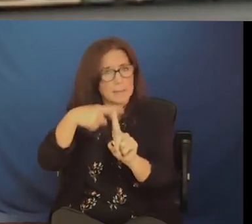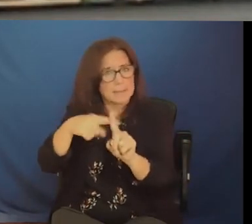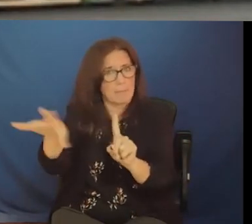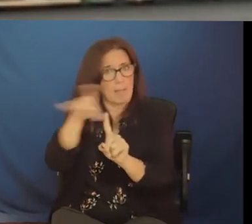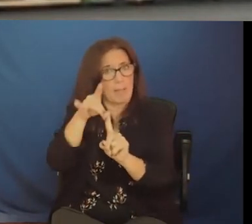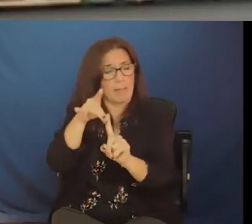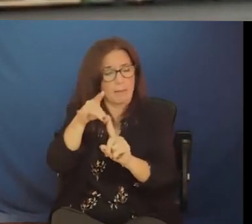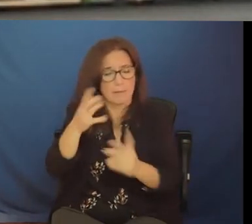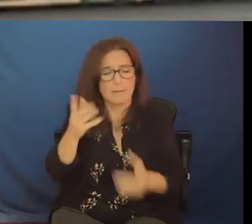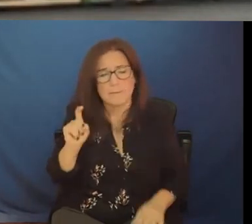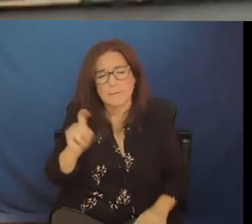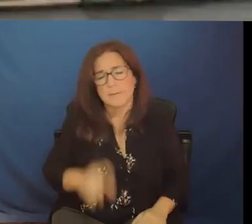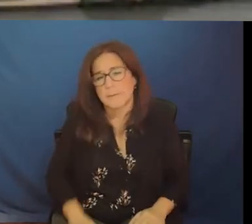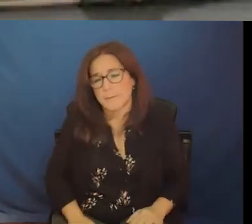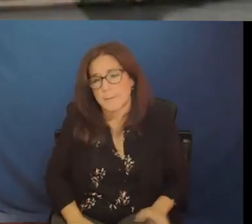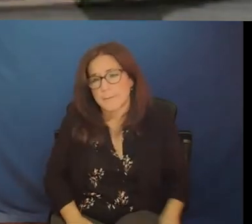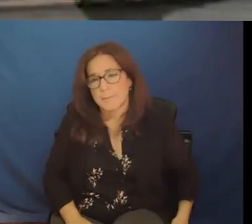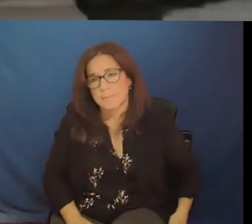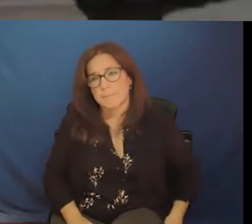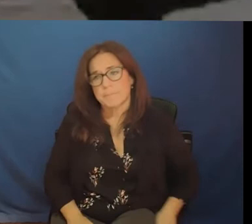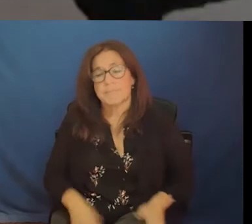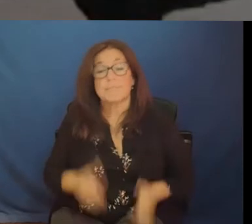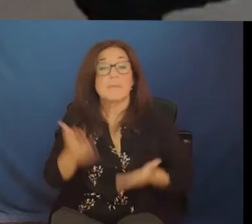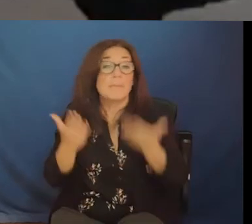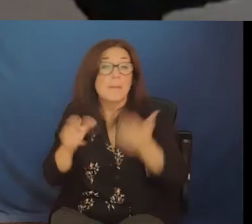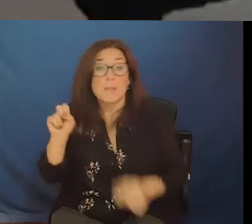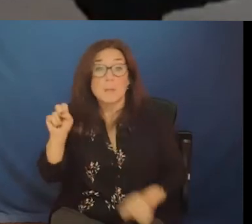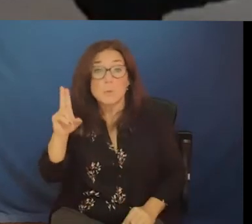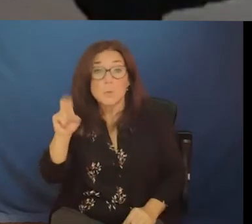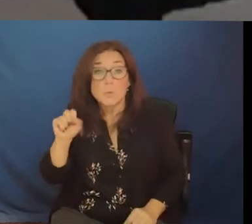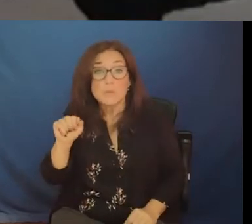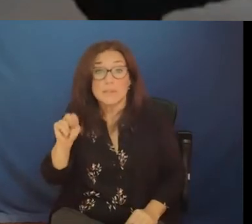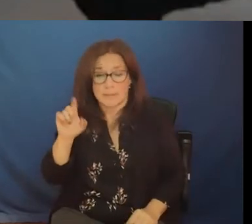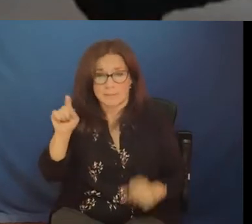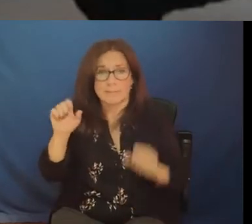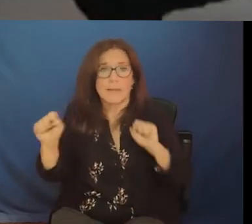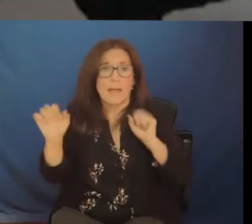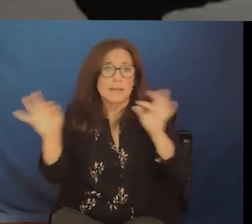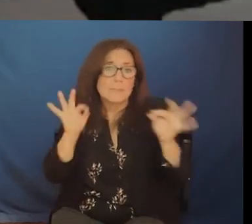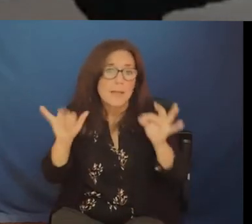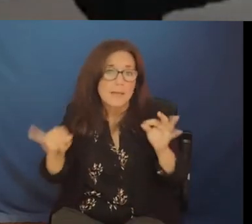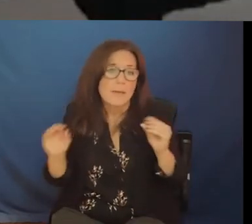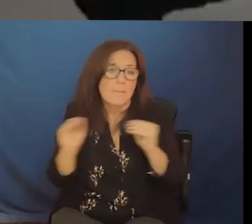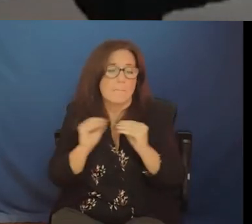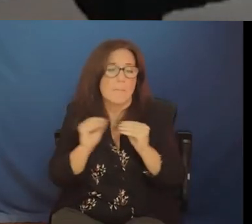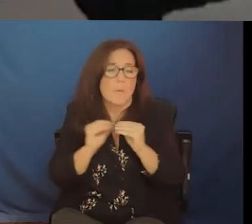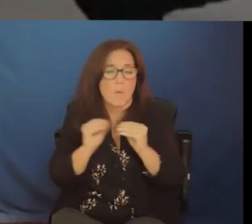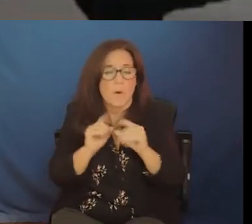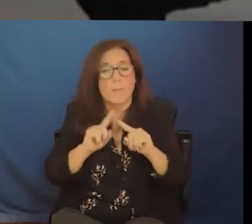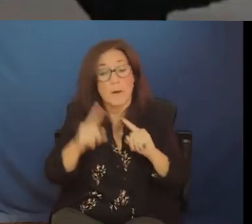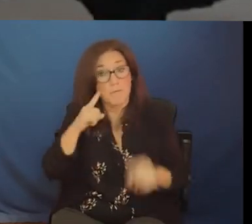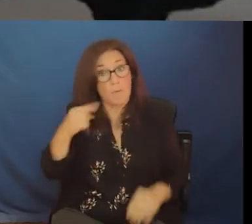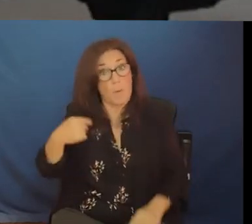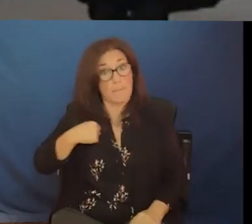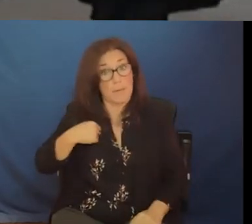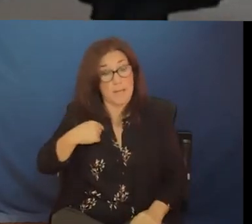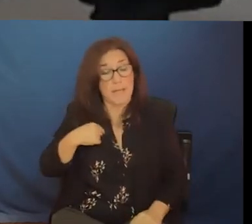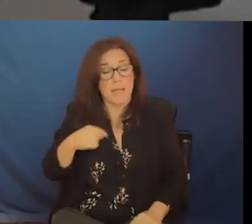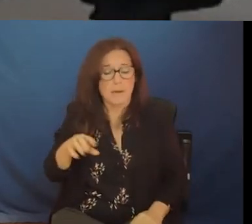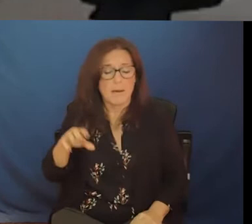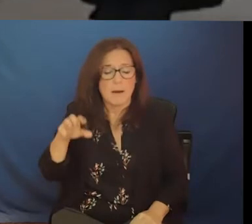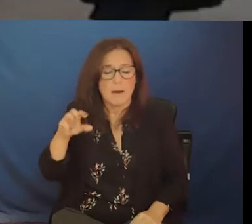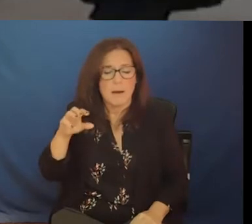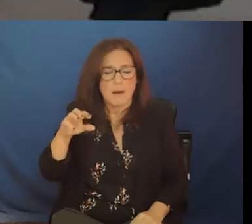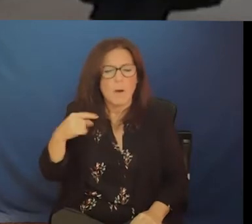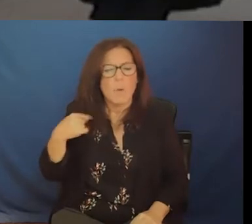and perhaps Susan could respond to this as well, and better. I can say anecdotally that we've heard of a couple of